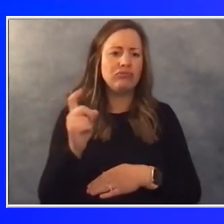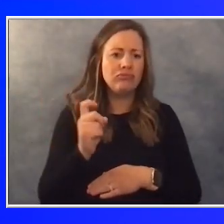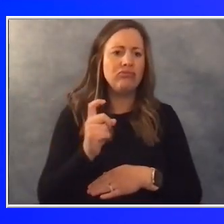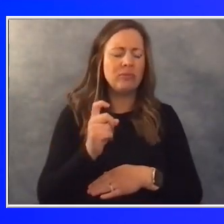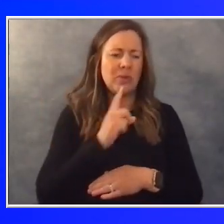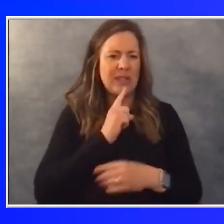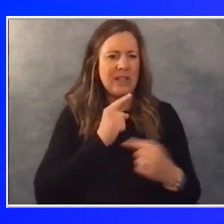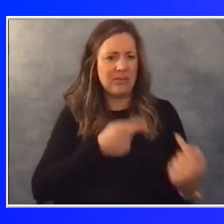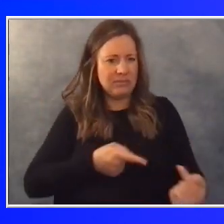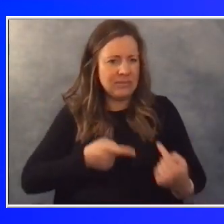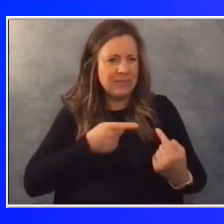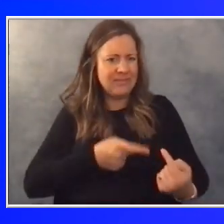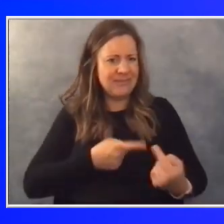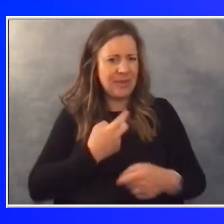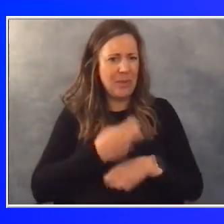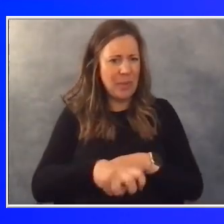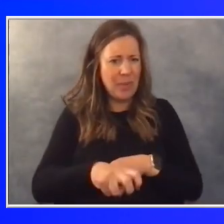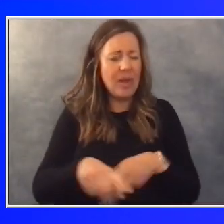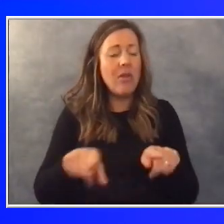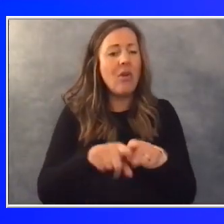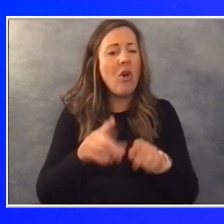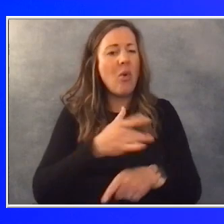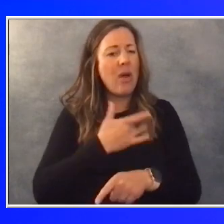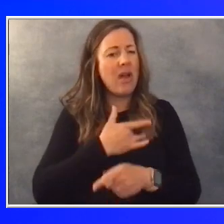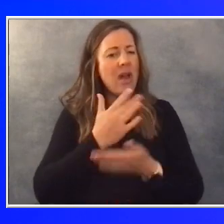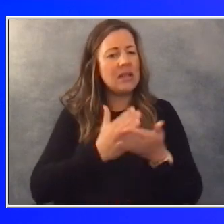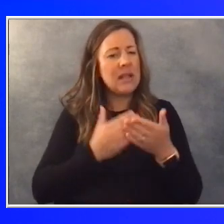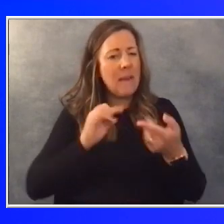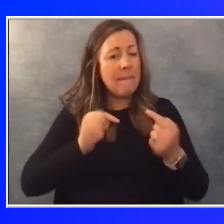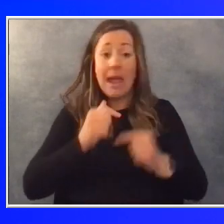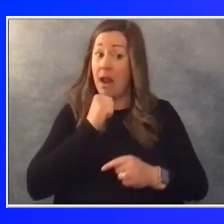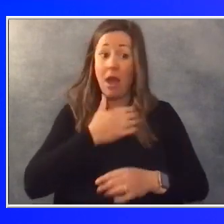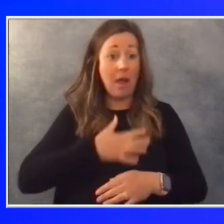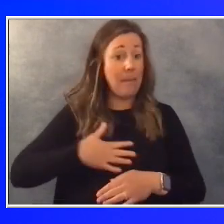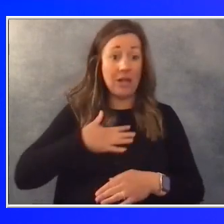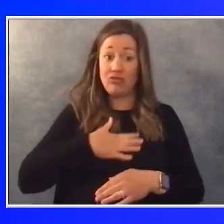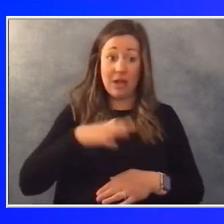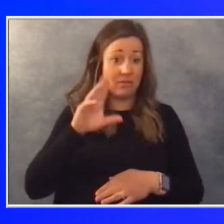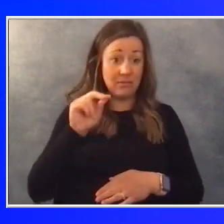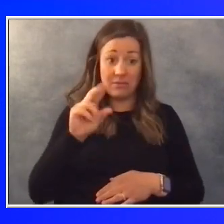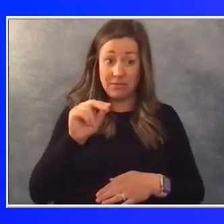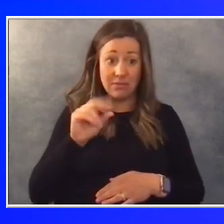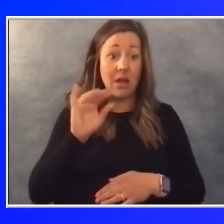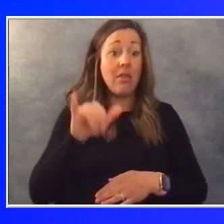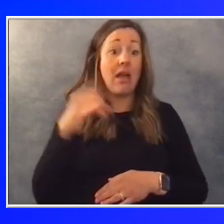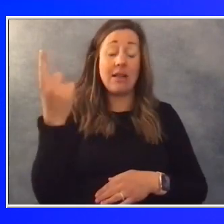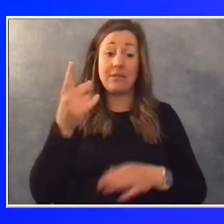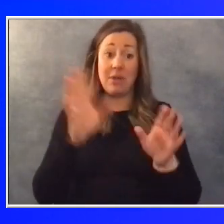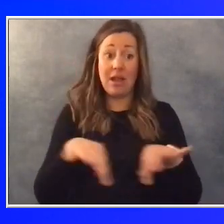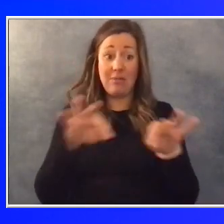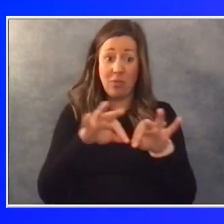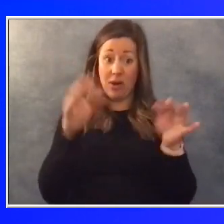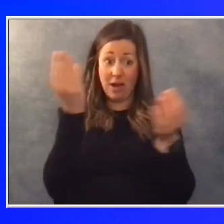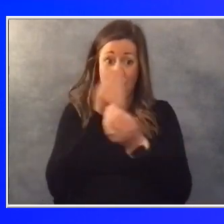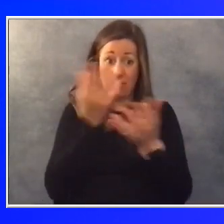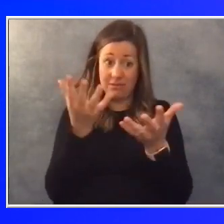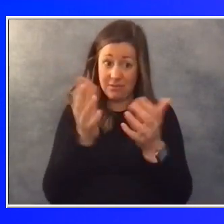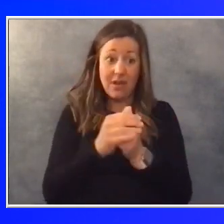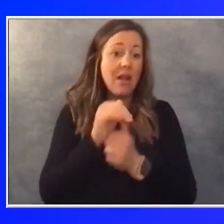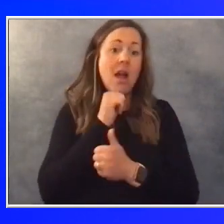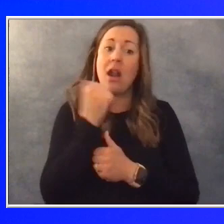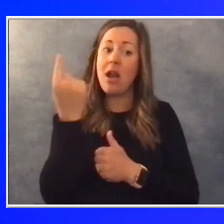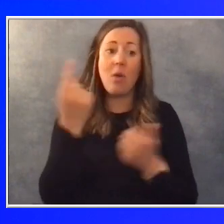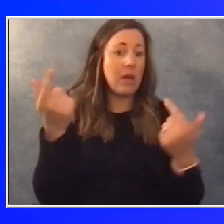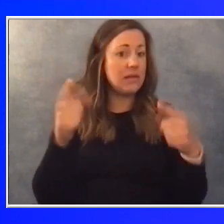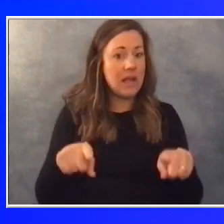having pain not in my chest. So that's something that viewers need to know. This doesn't have to